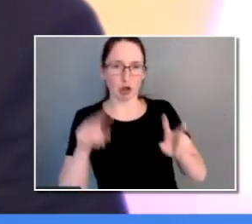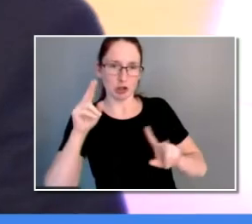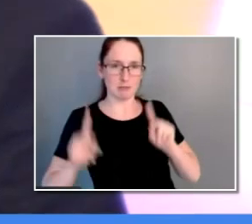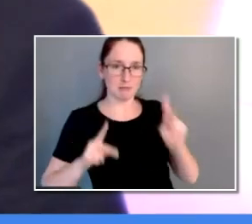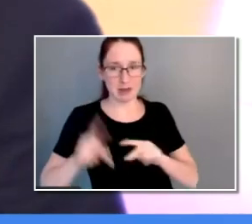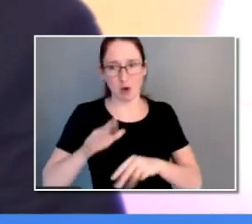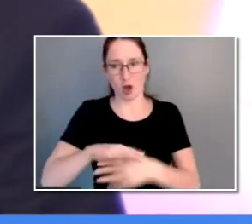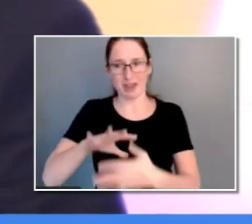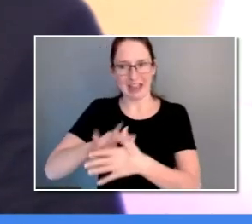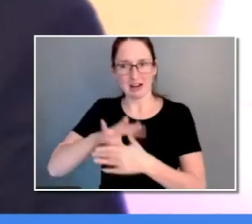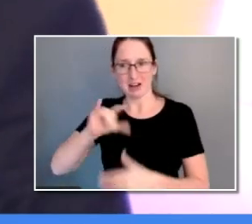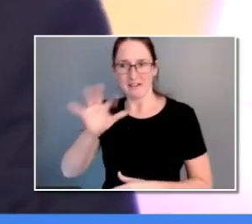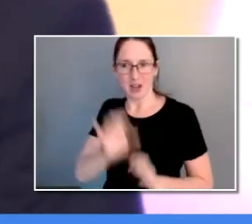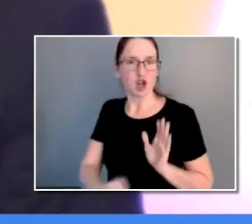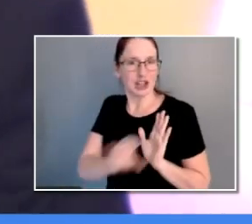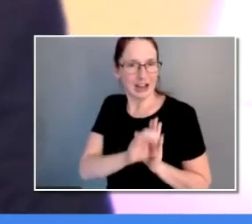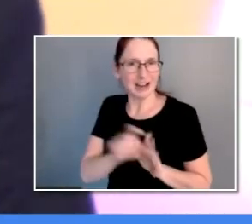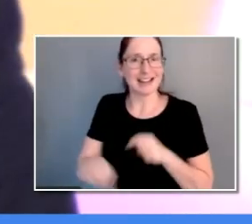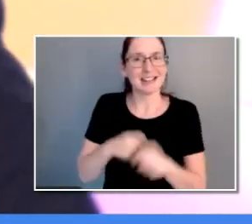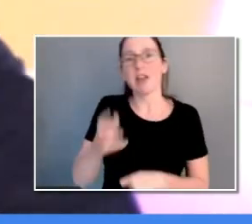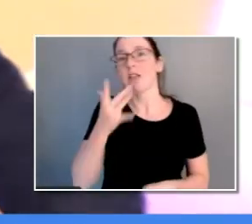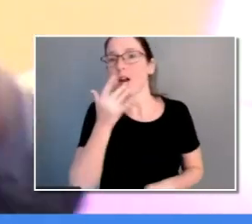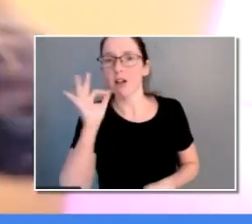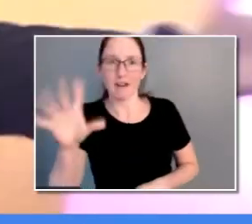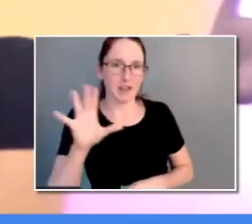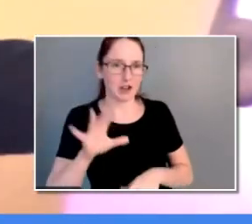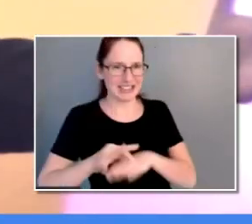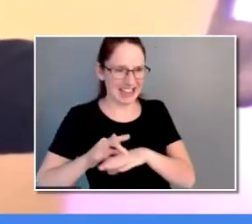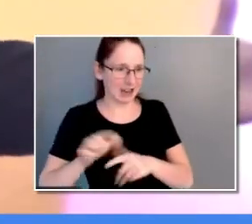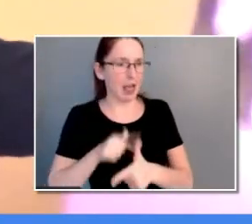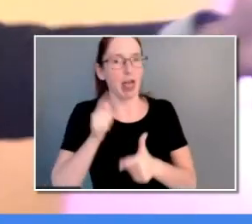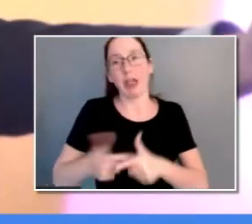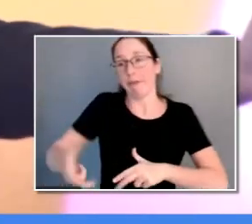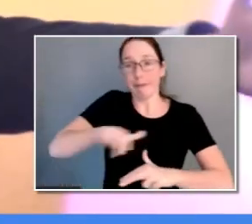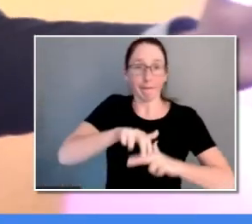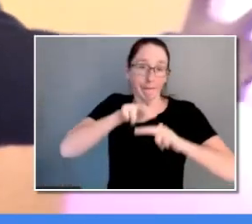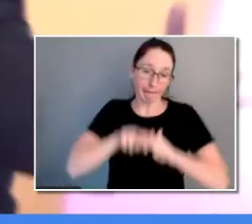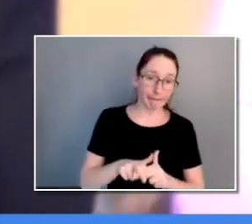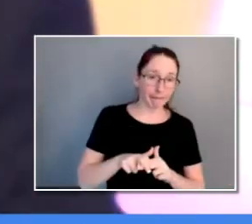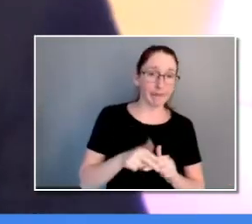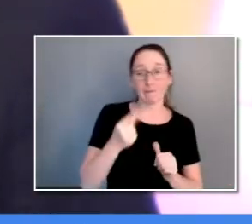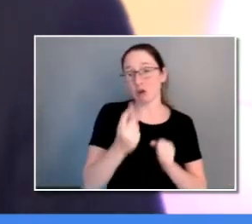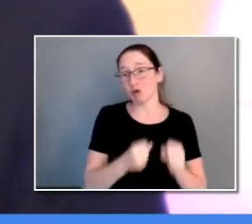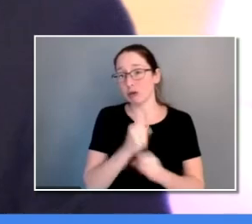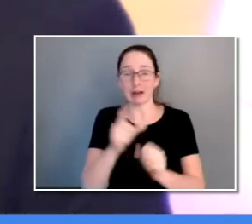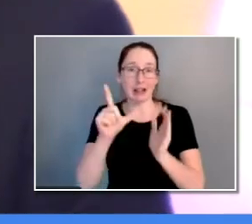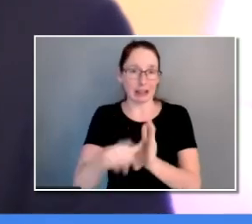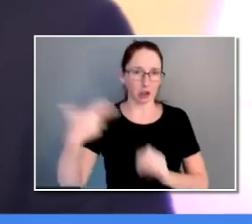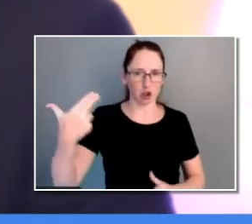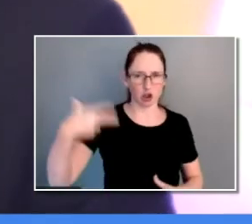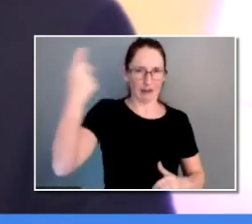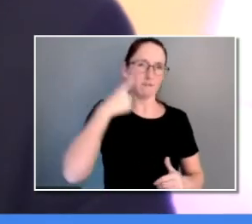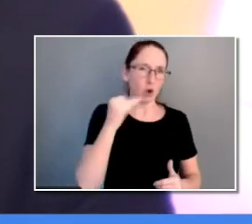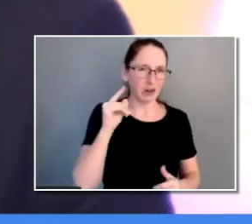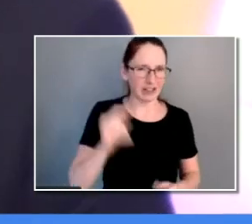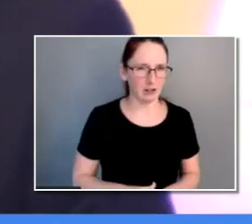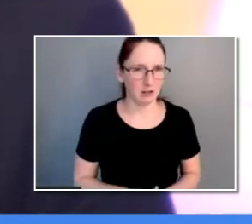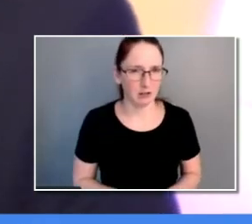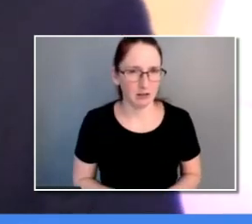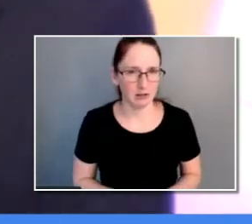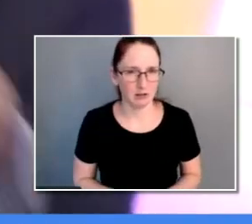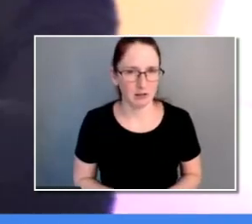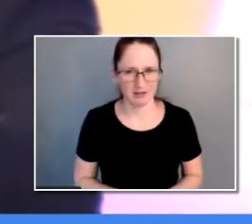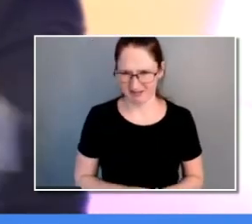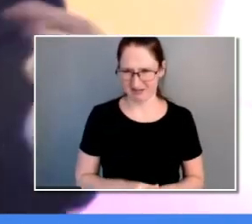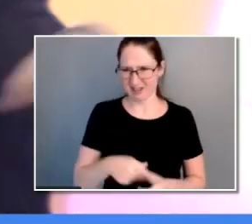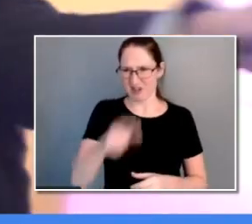content of their character rather than the color of their skin, and then he just sat down, and then a few years later, he got shot for it. You don't